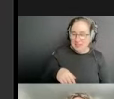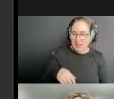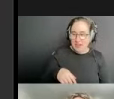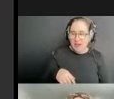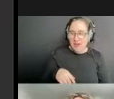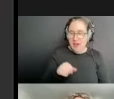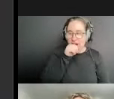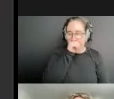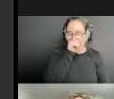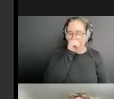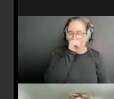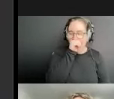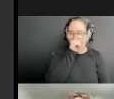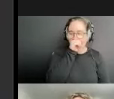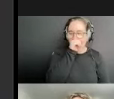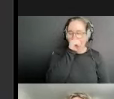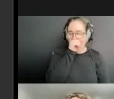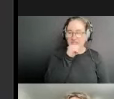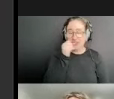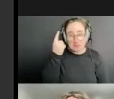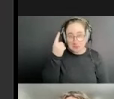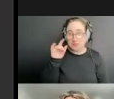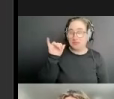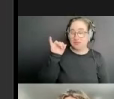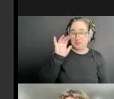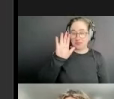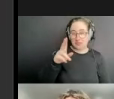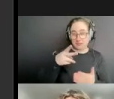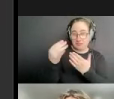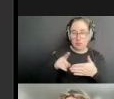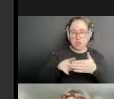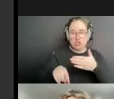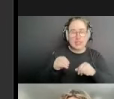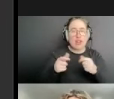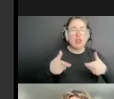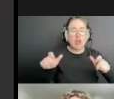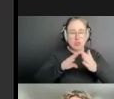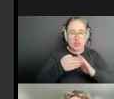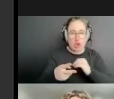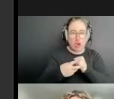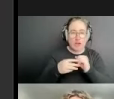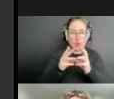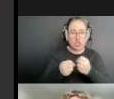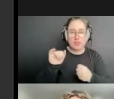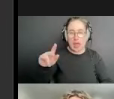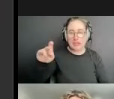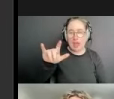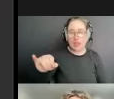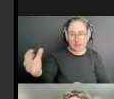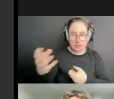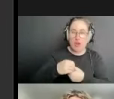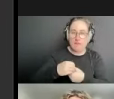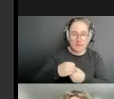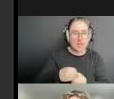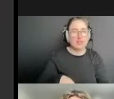that this project, Hubert's work, resulted in a large community archive workshop that Kelly was a part of, the